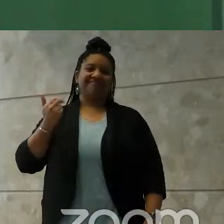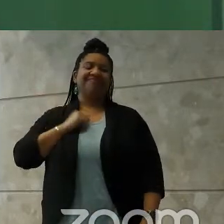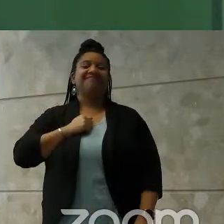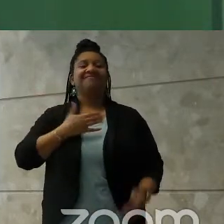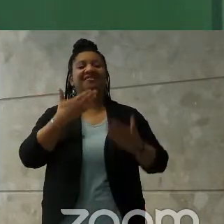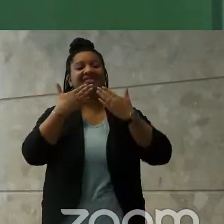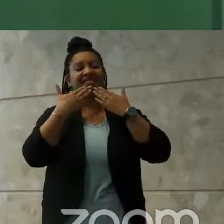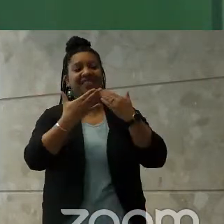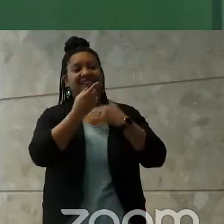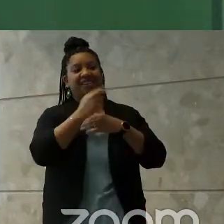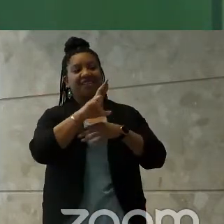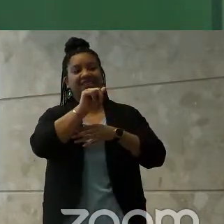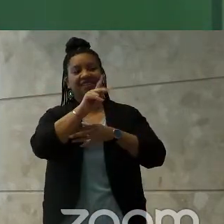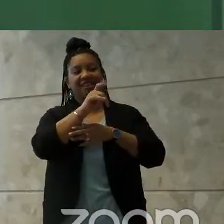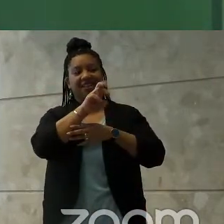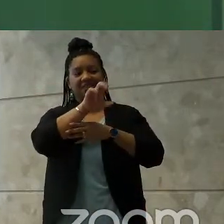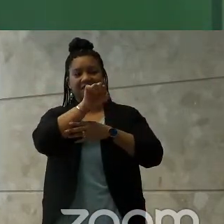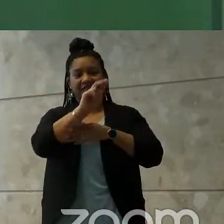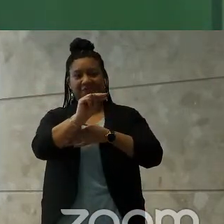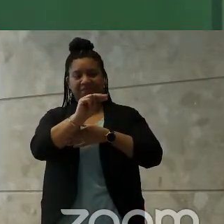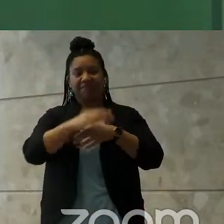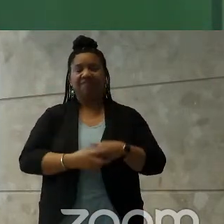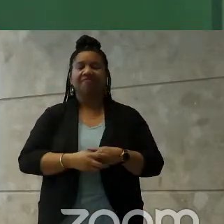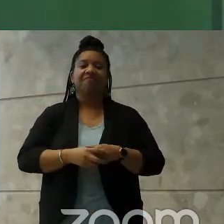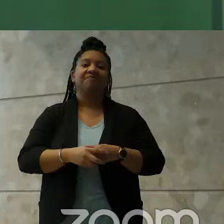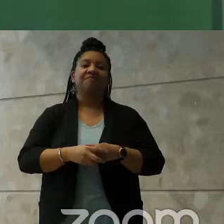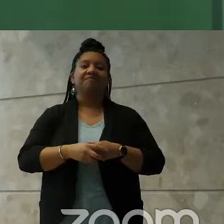Thanks, Dr. Anderson.